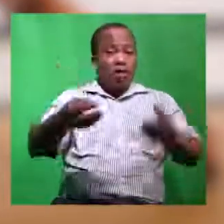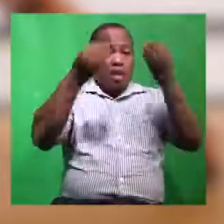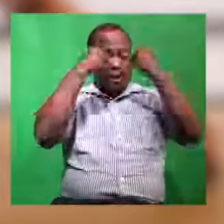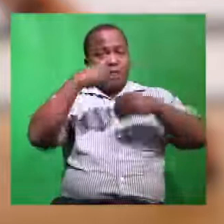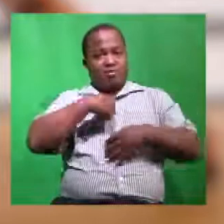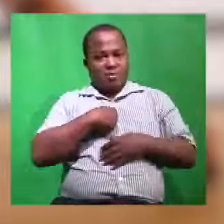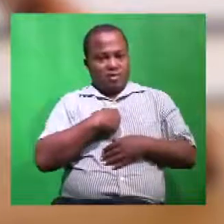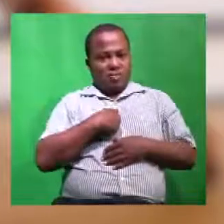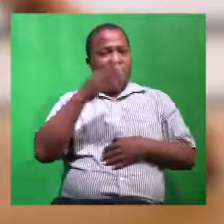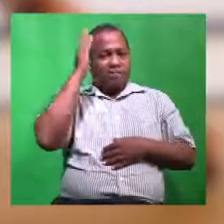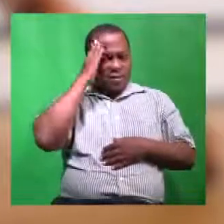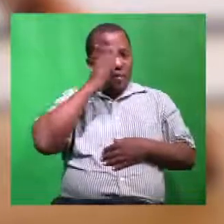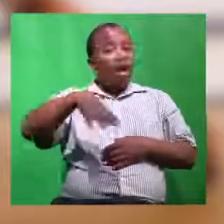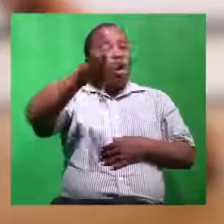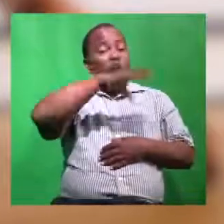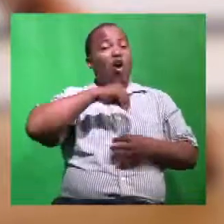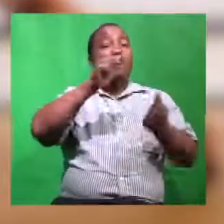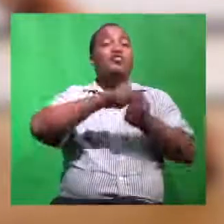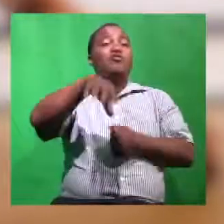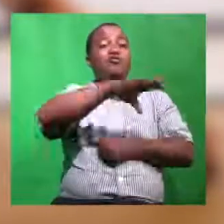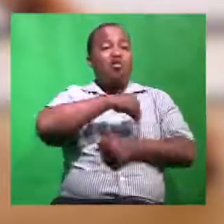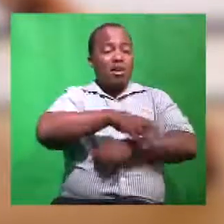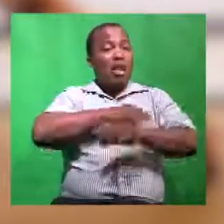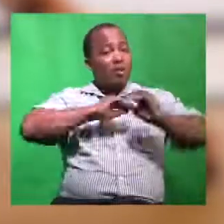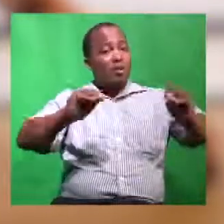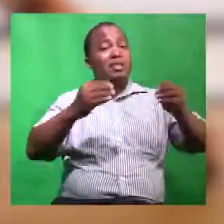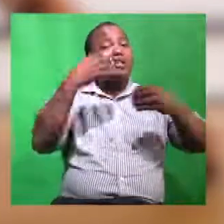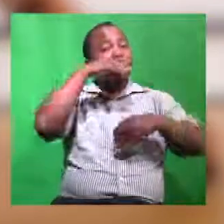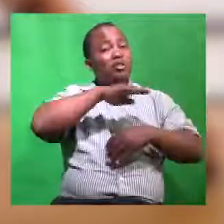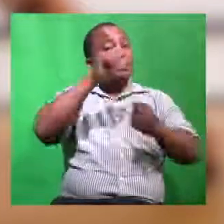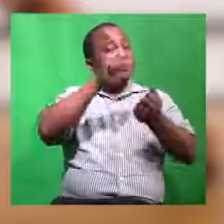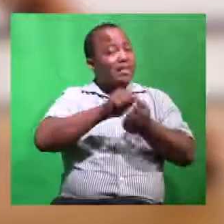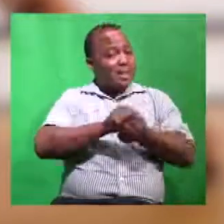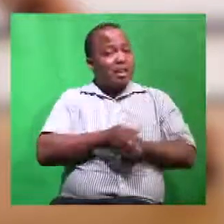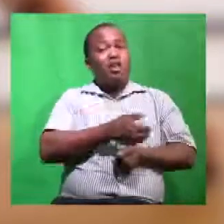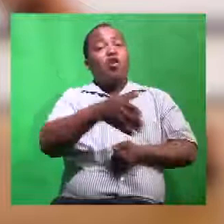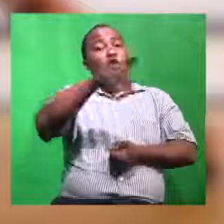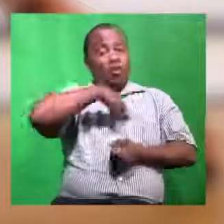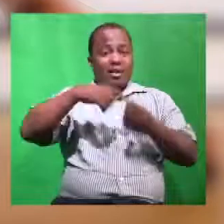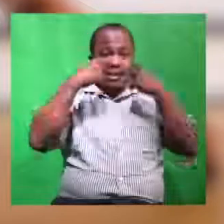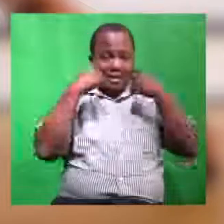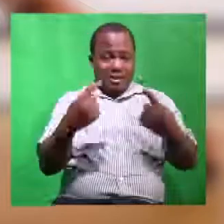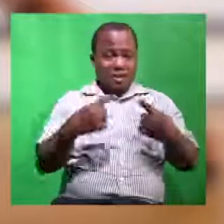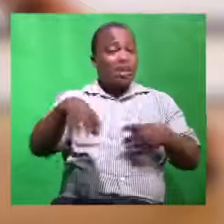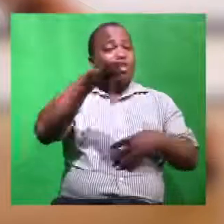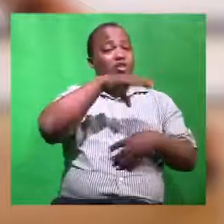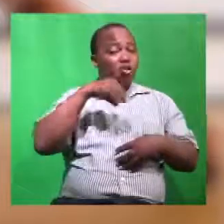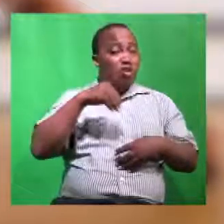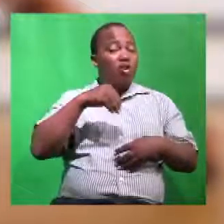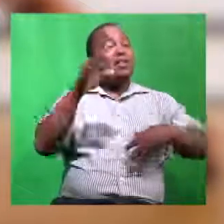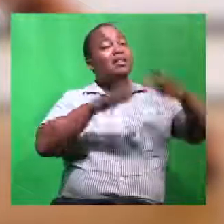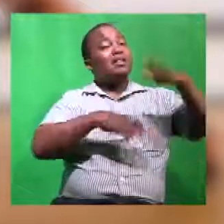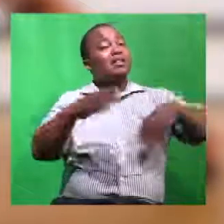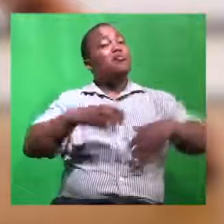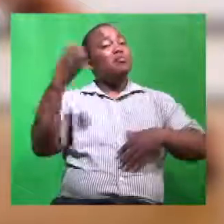women. So all of things I have mentioned there are so important things, so that we can see those negative